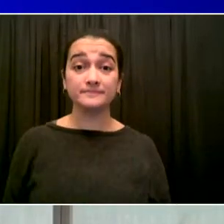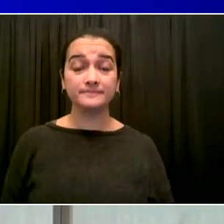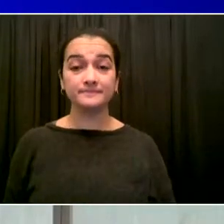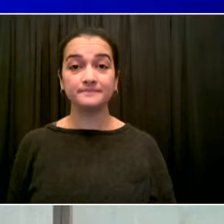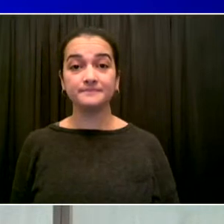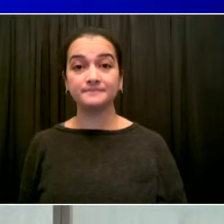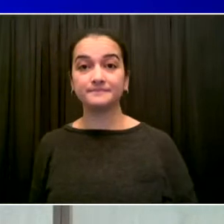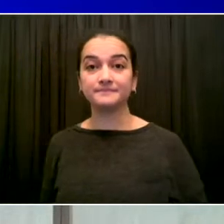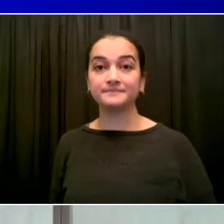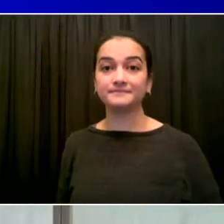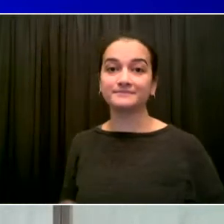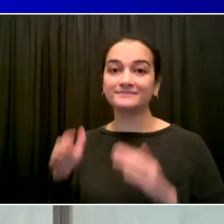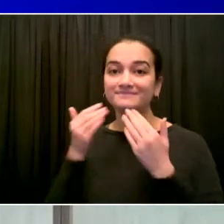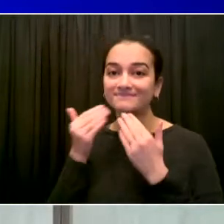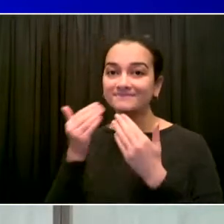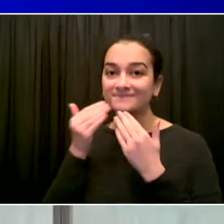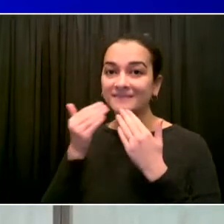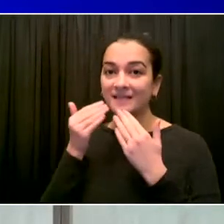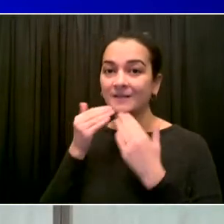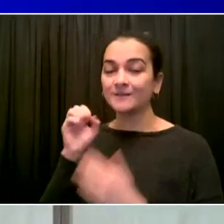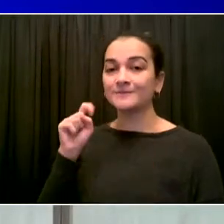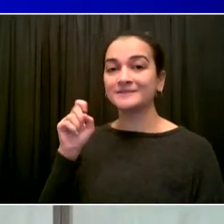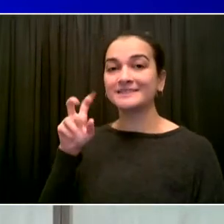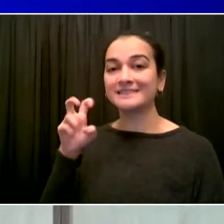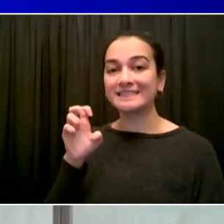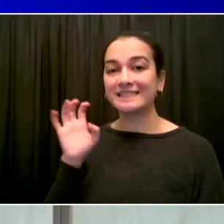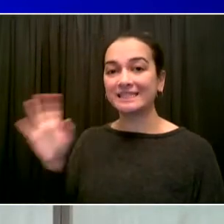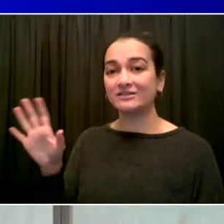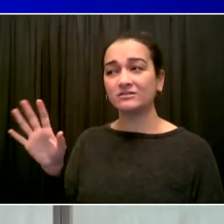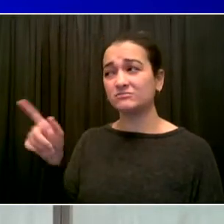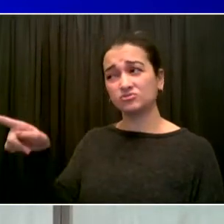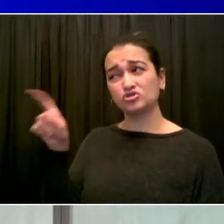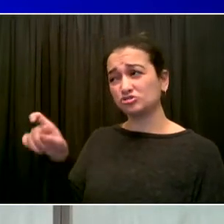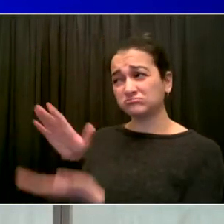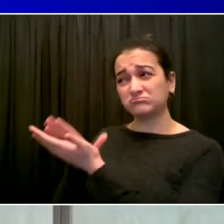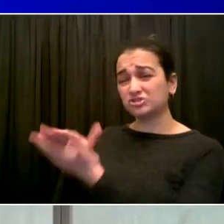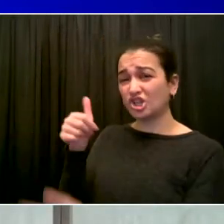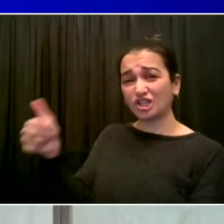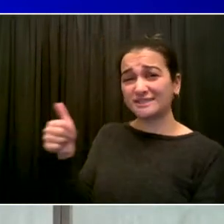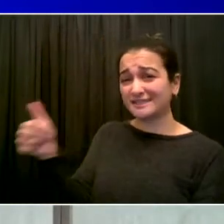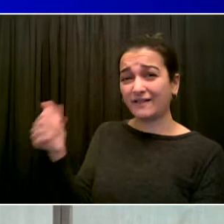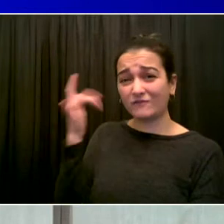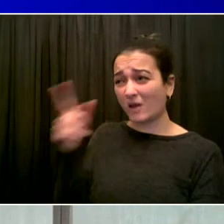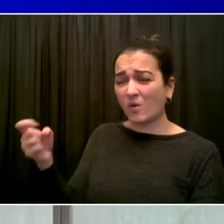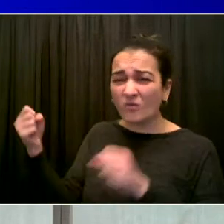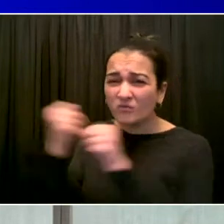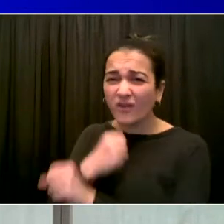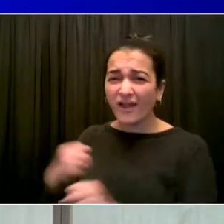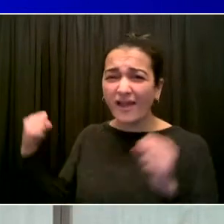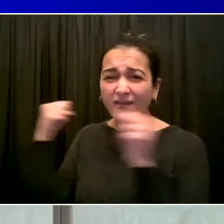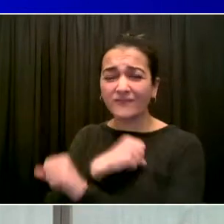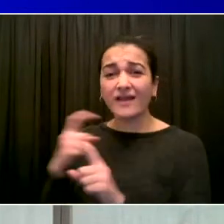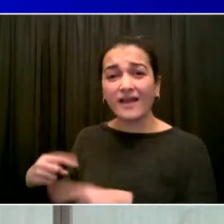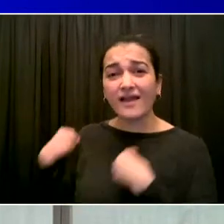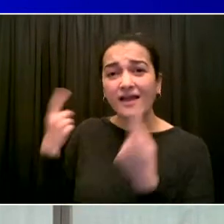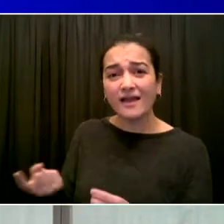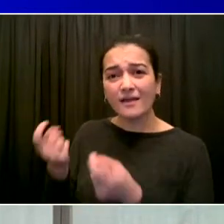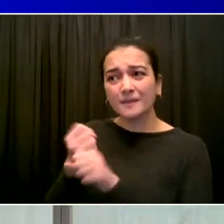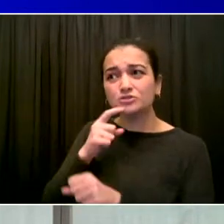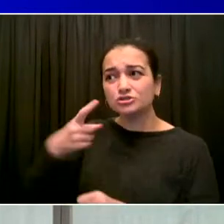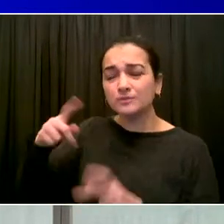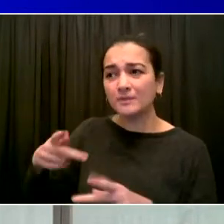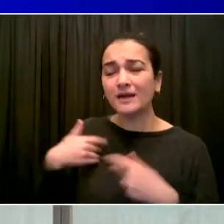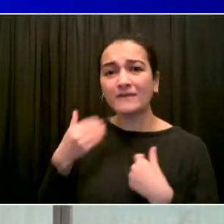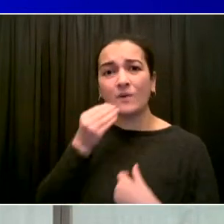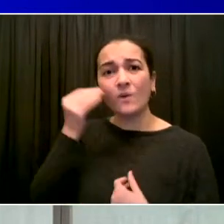fought for this, it really is making a difference. So congratulations to you. And you're right to give a lot of credit to both the council